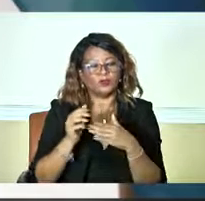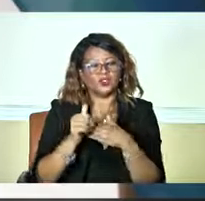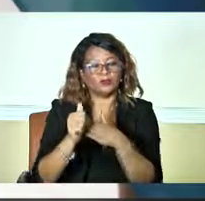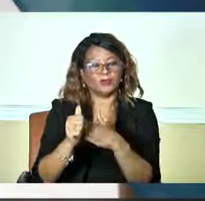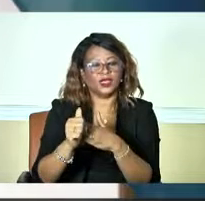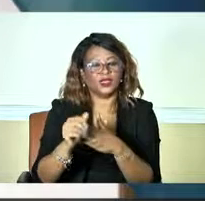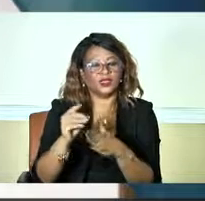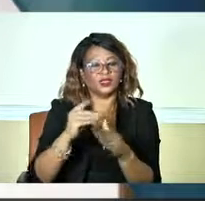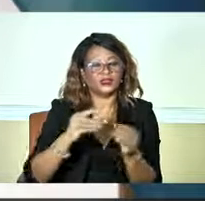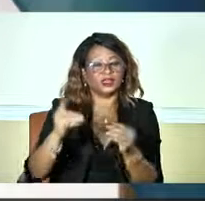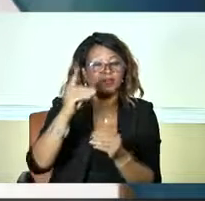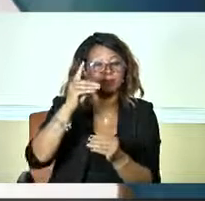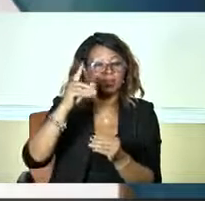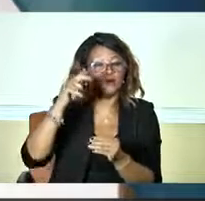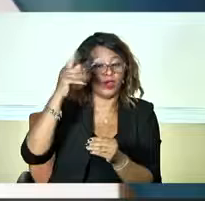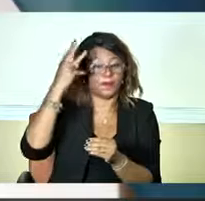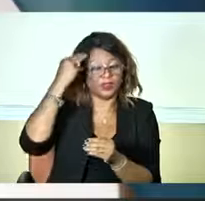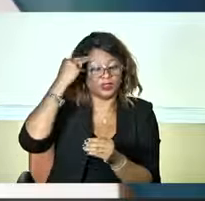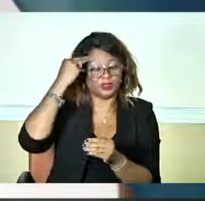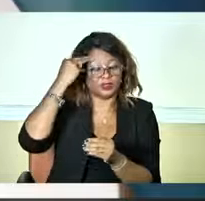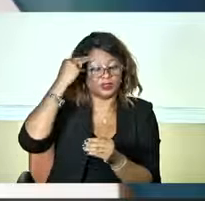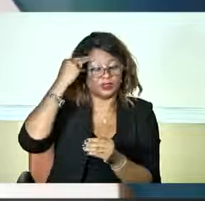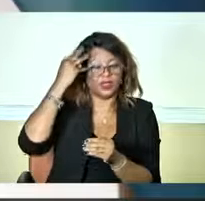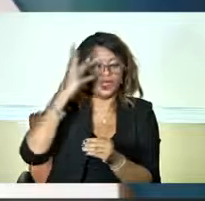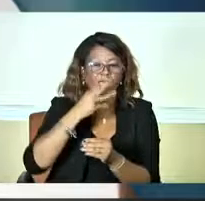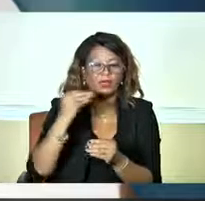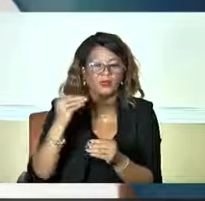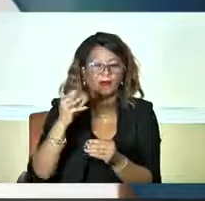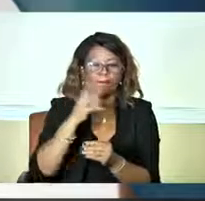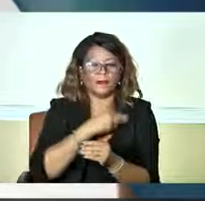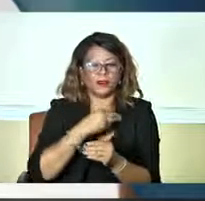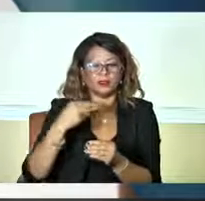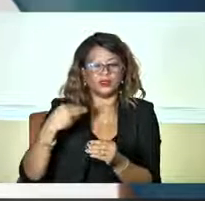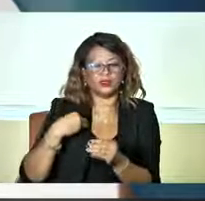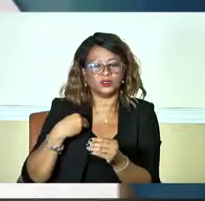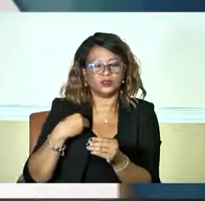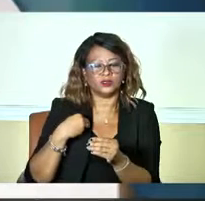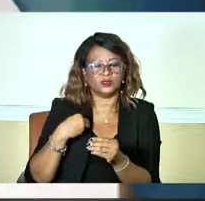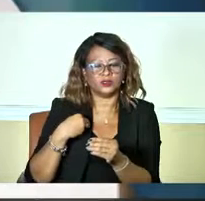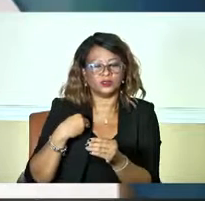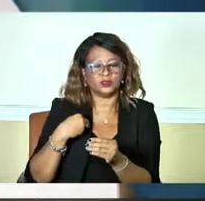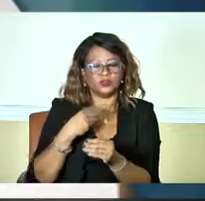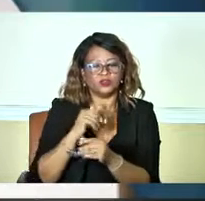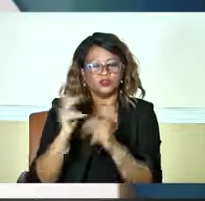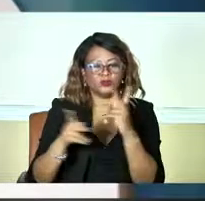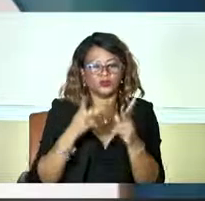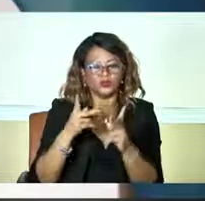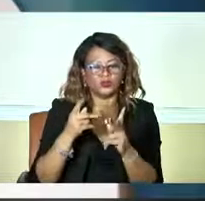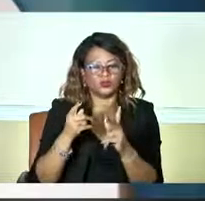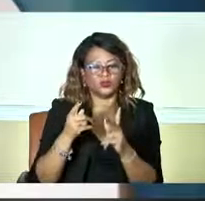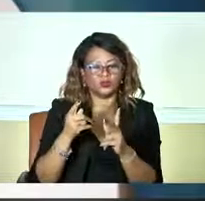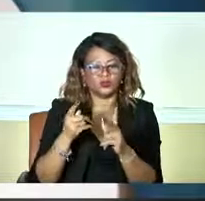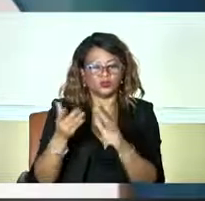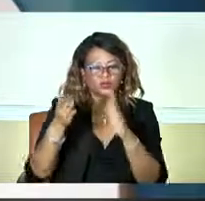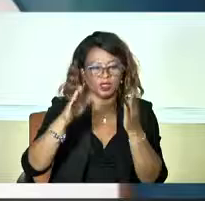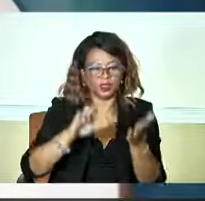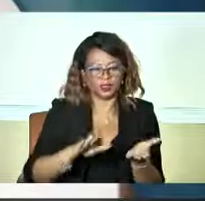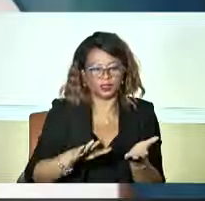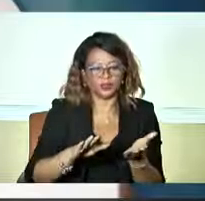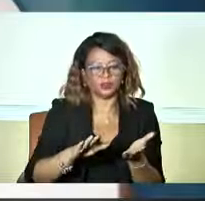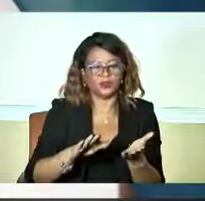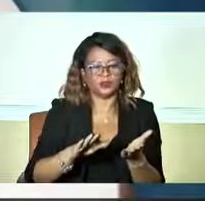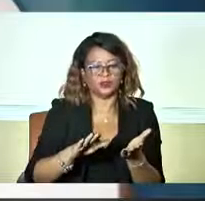our Deputy Prime Minister, and we also had members of those persons who lost their loved ones